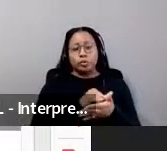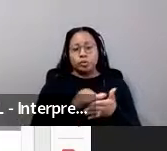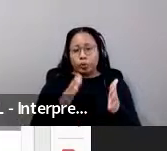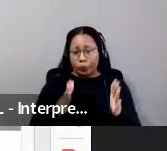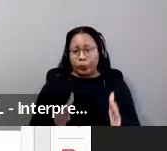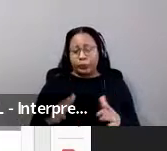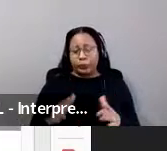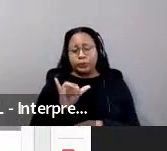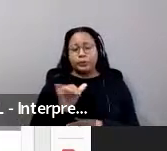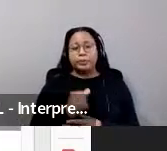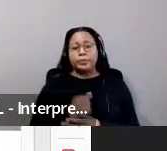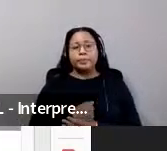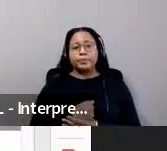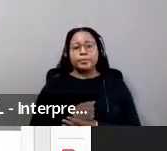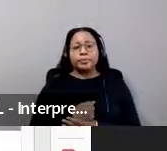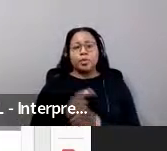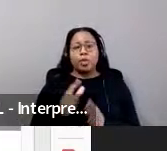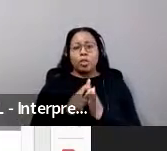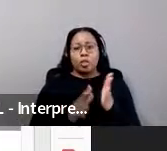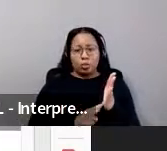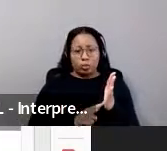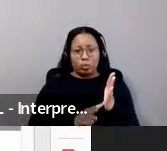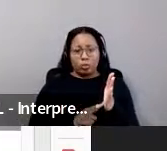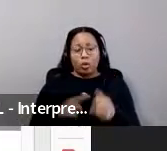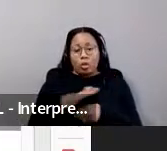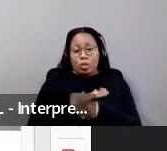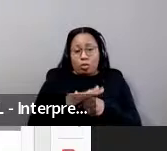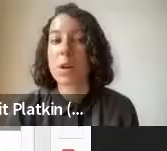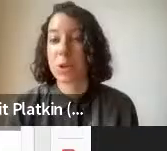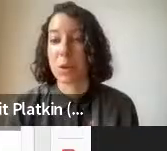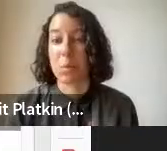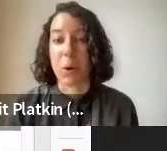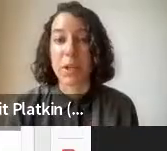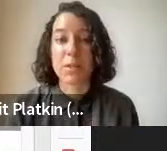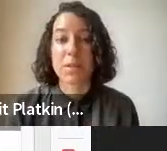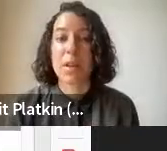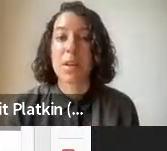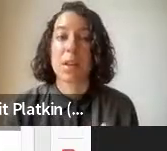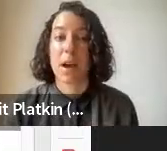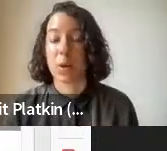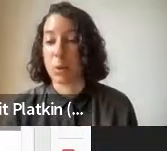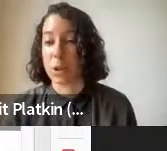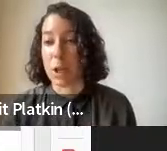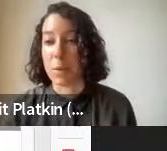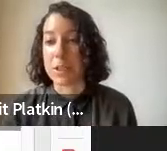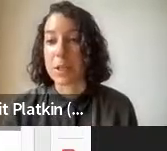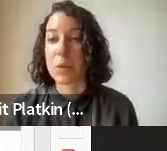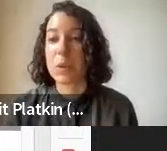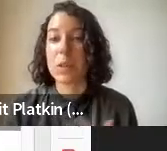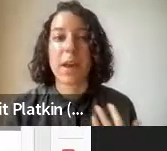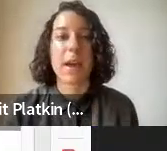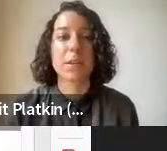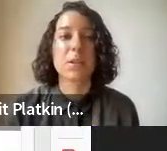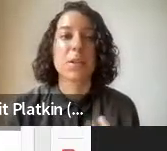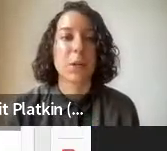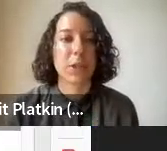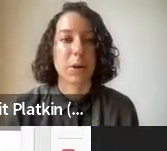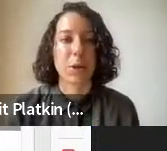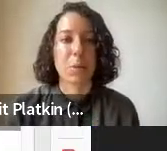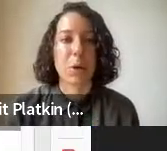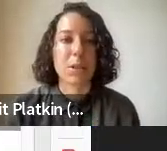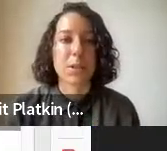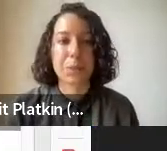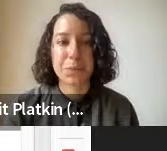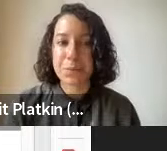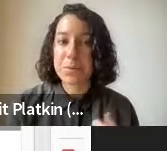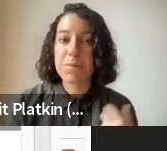use. Local Law 78 of 2021 includes two major components: the Equitable Development Data Tool and the Racial